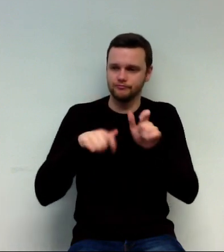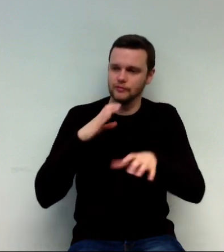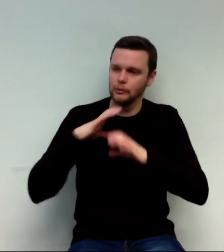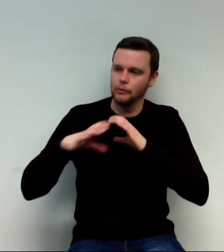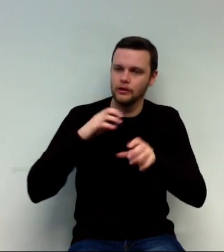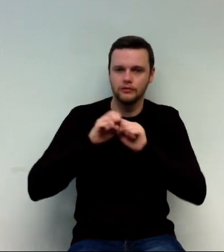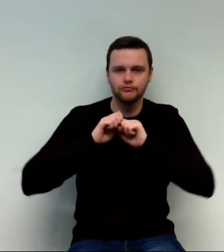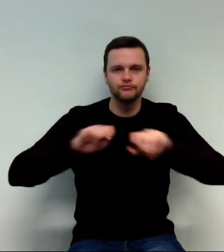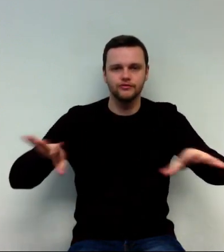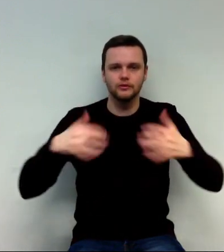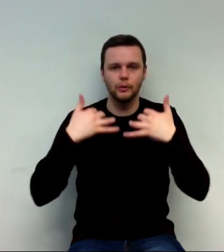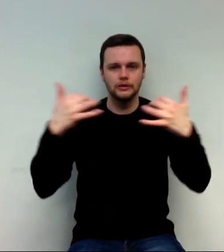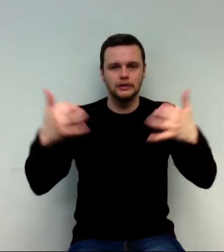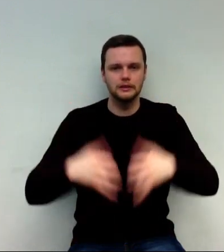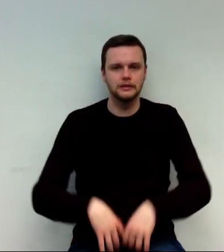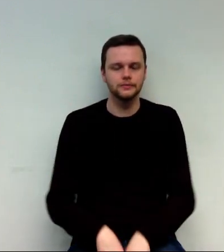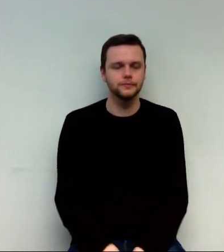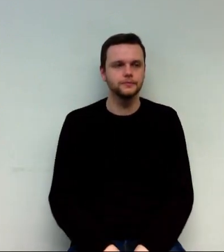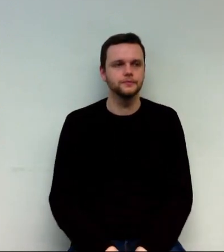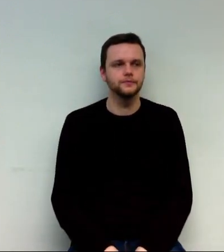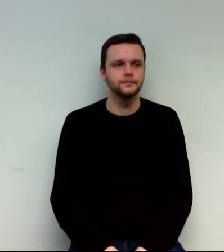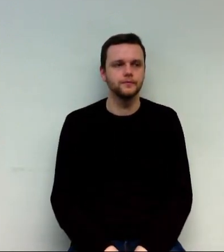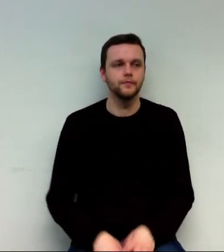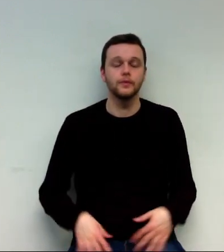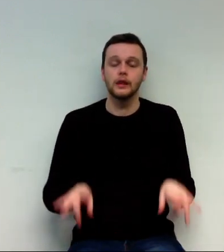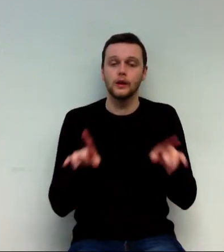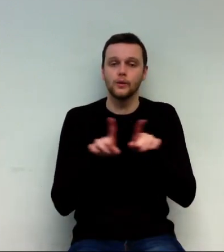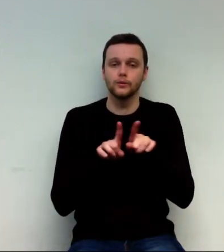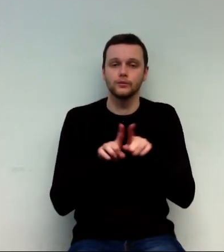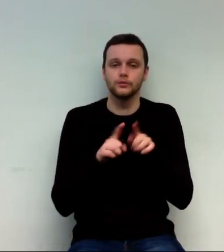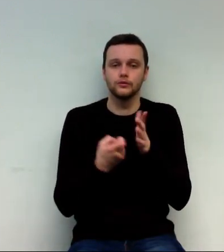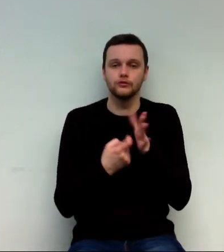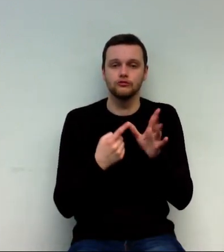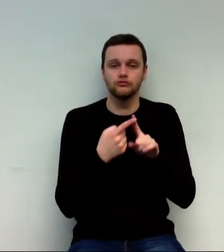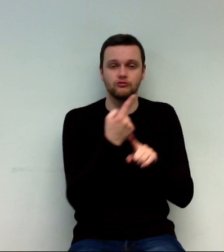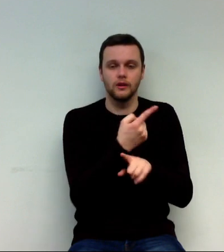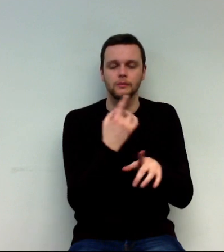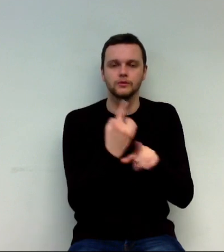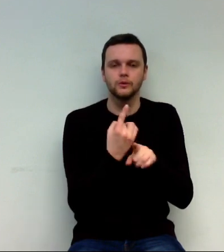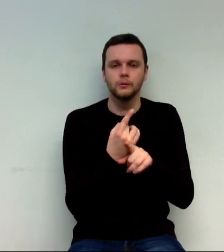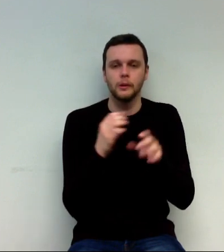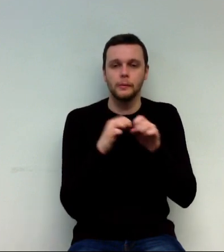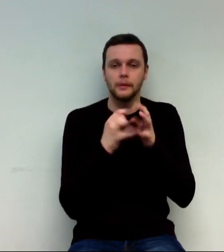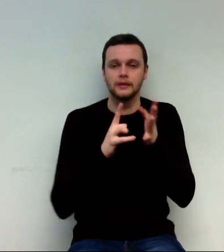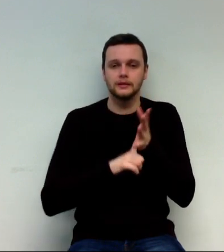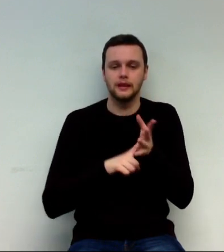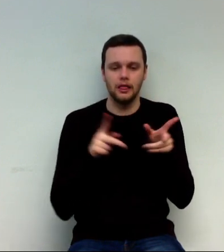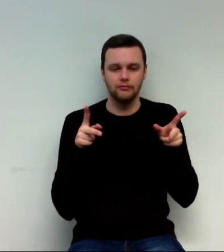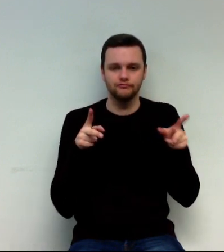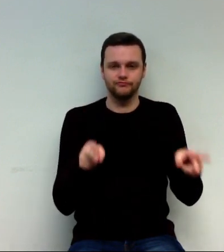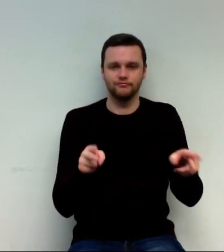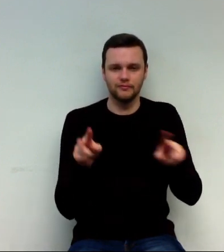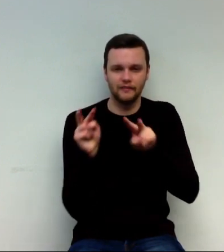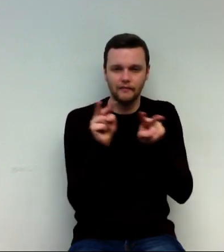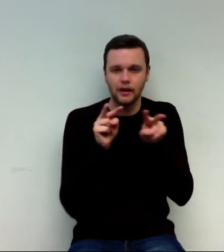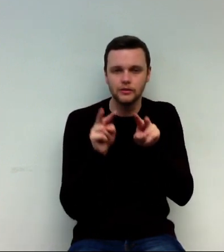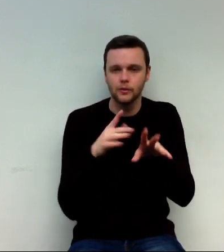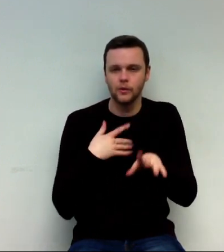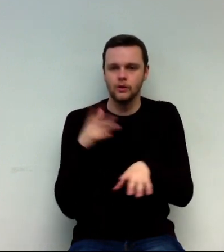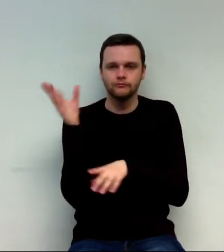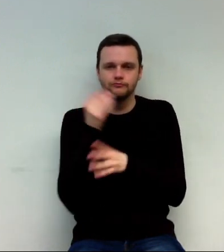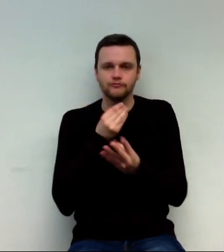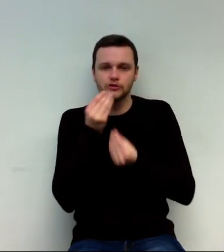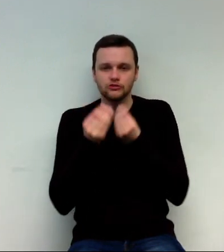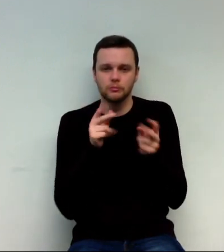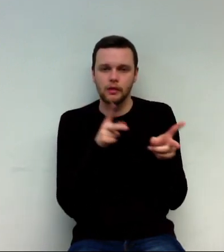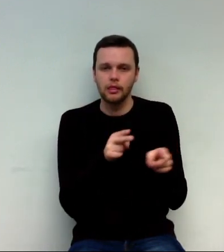communicate to a broader audience. We've also got what Ray was talking about there with the BSL trailer or the audio description clips.